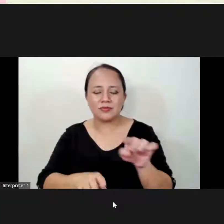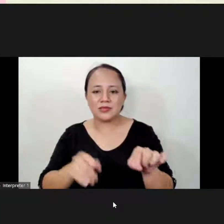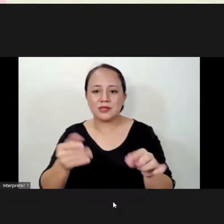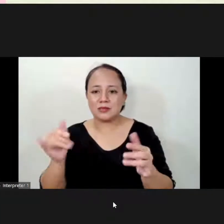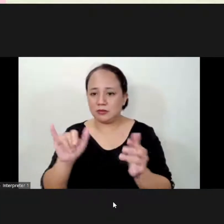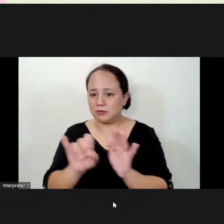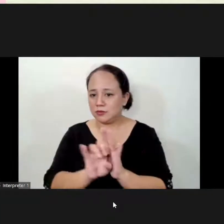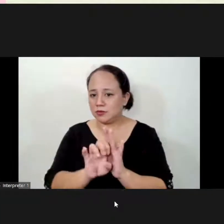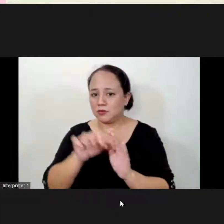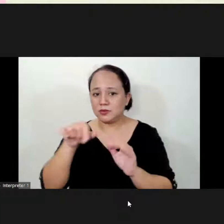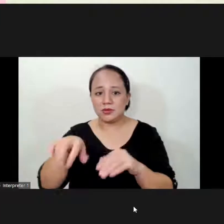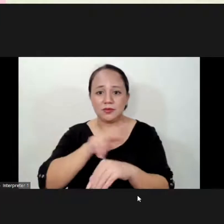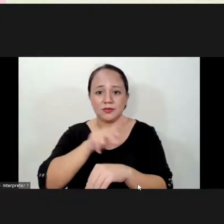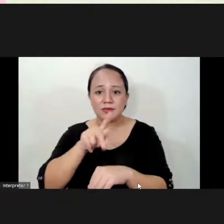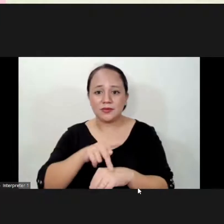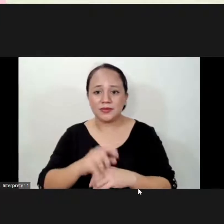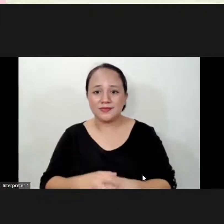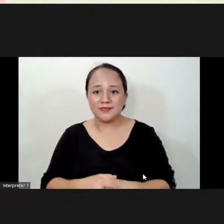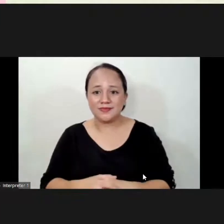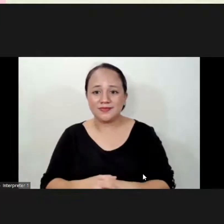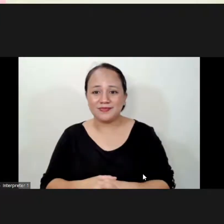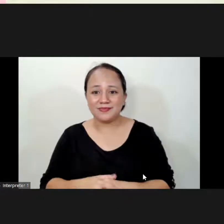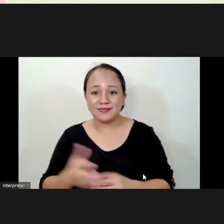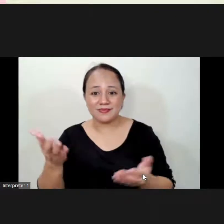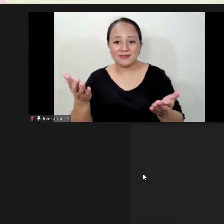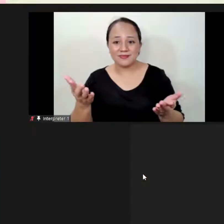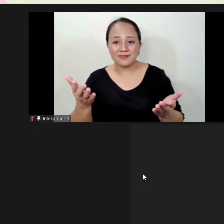the Philippines? Dr. Ilbawi?